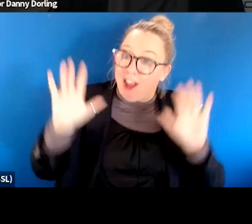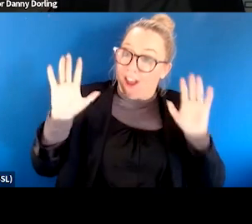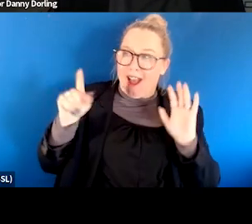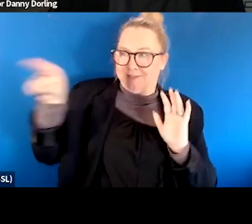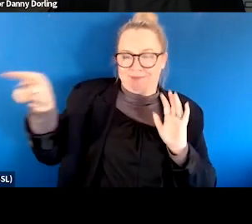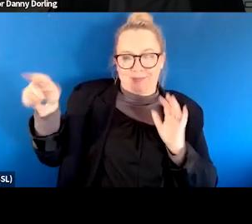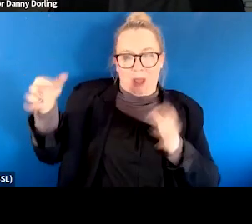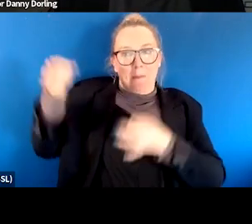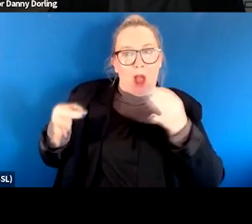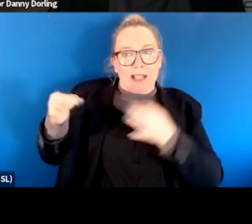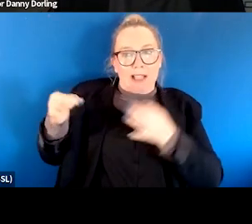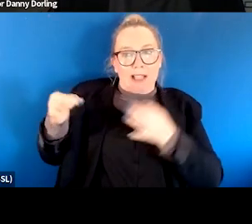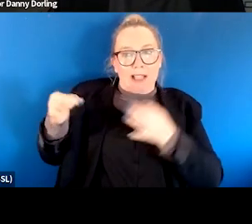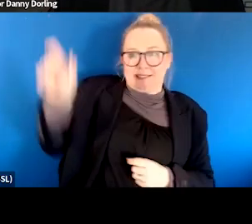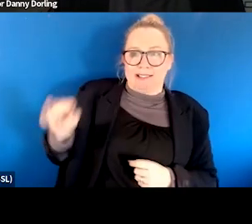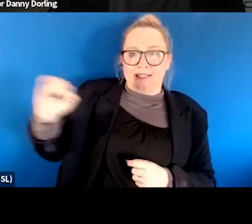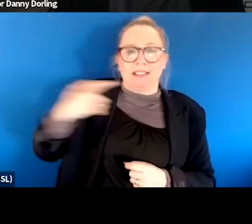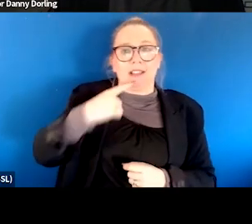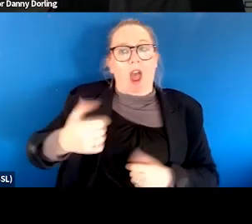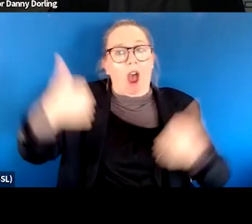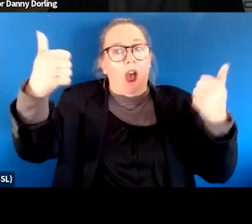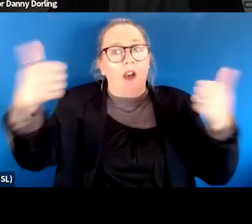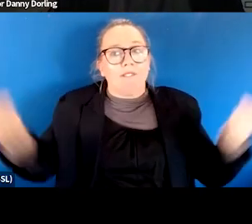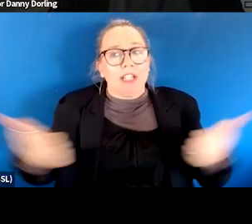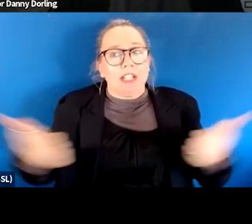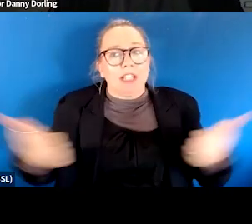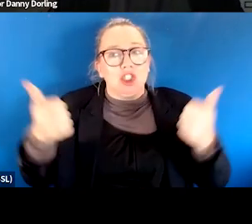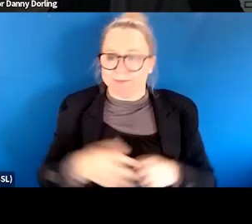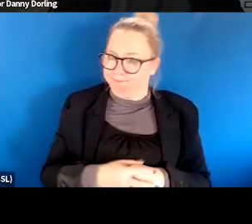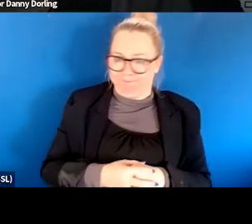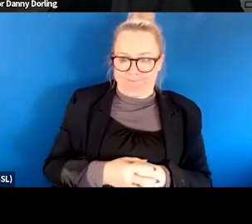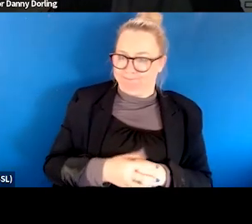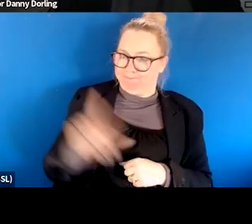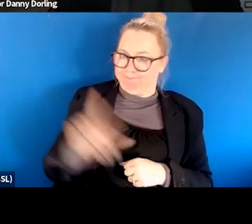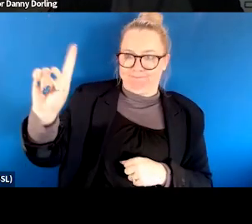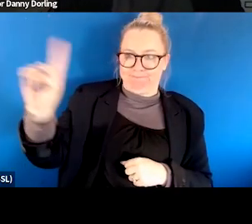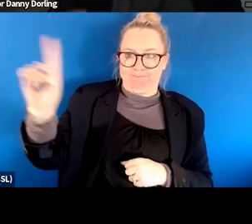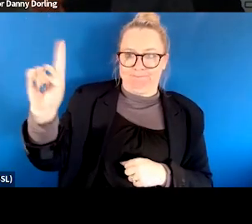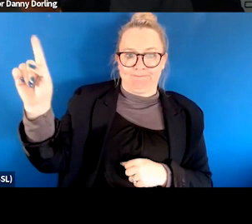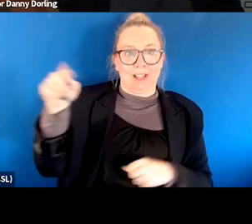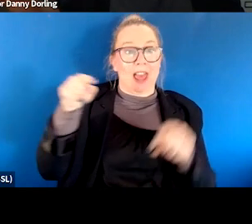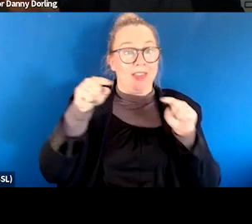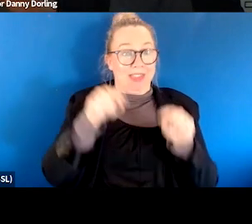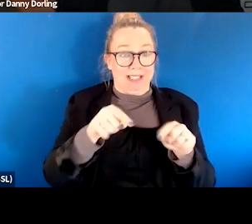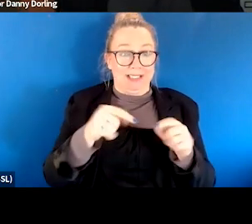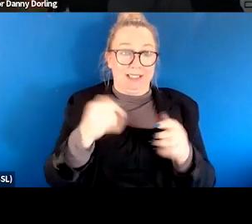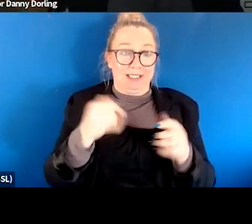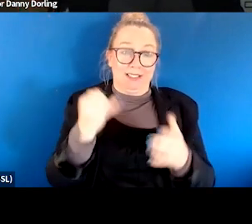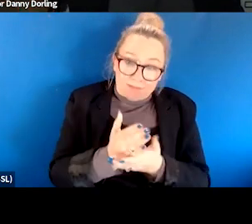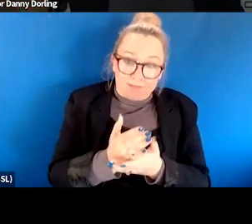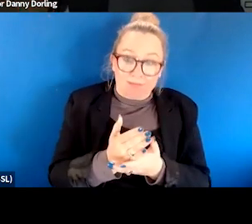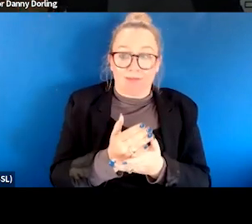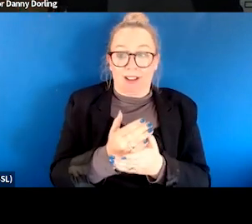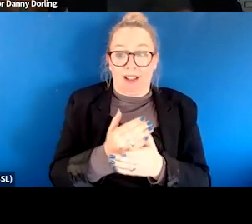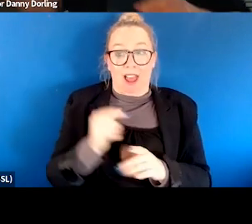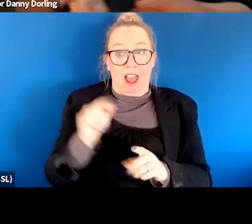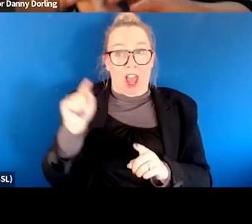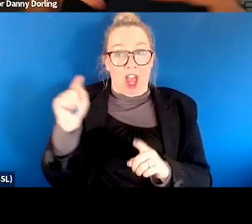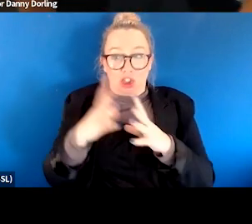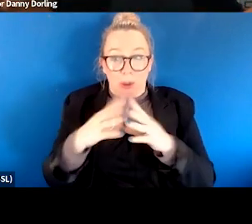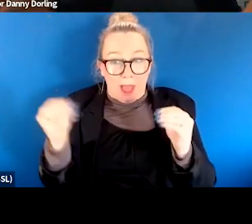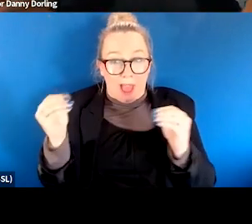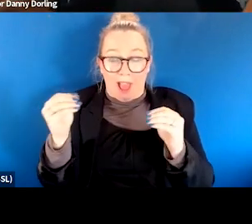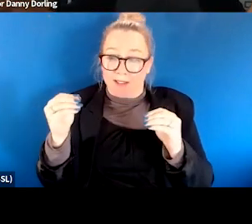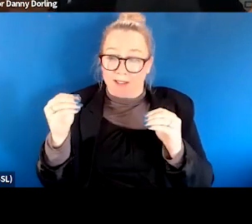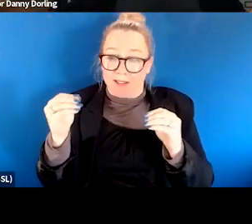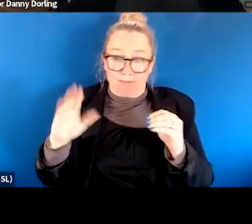claim credit for ending it. It's an endemic disease. In Japan, you're looking at wave 6, 7, or 8, up and down, all around